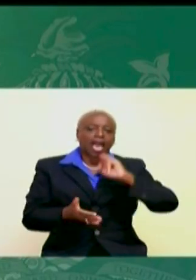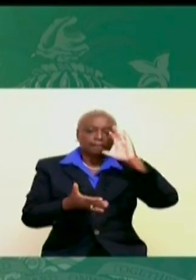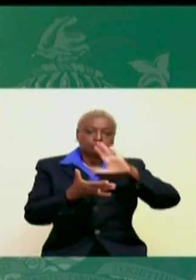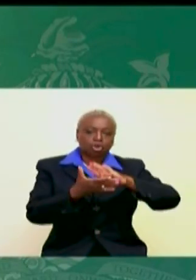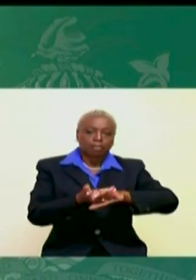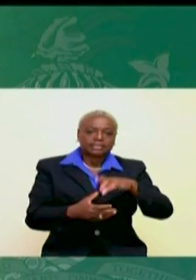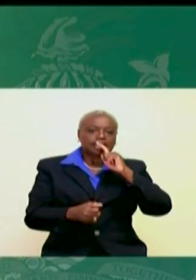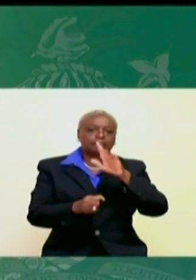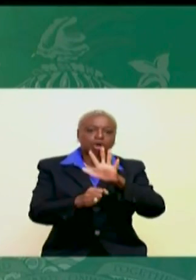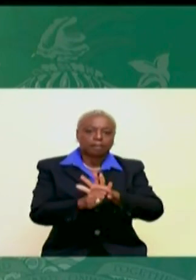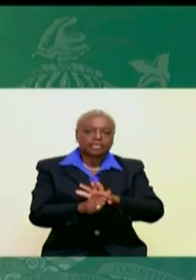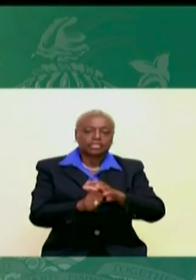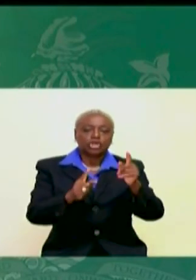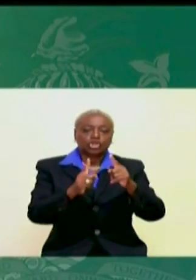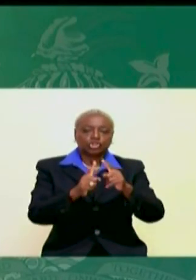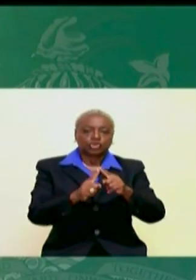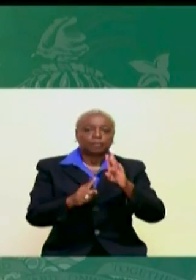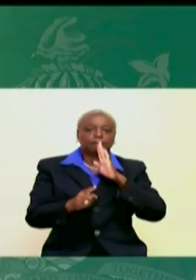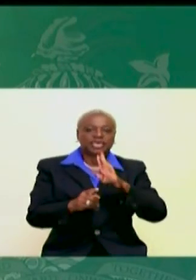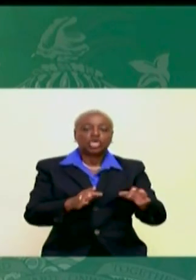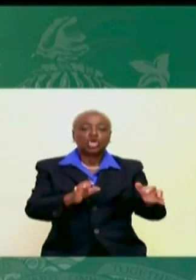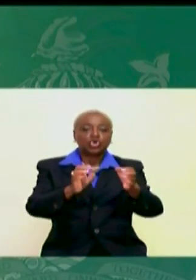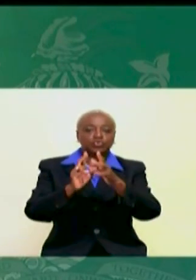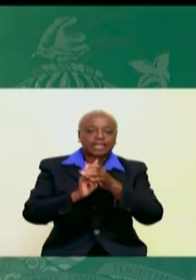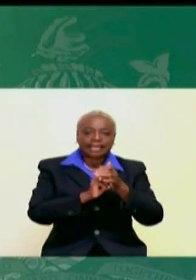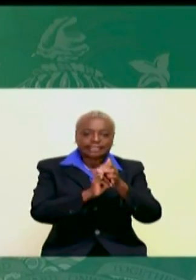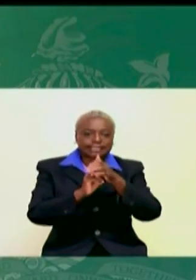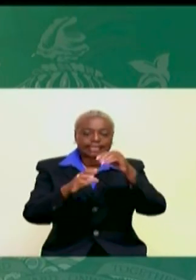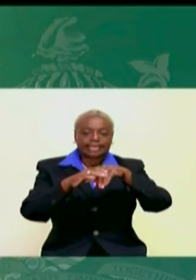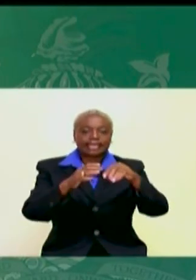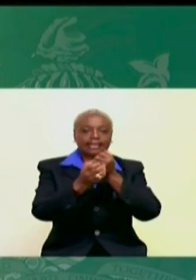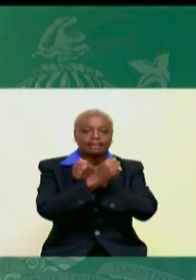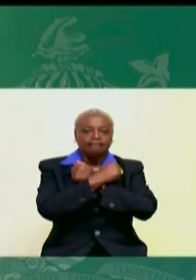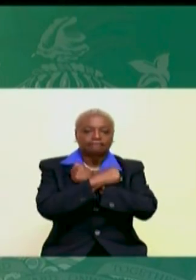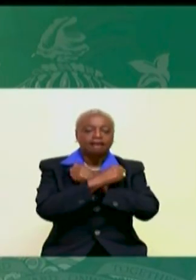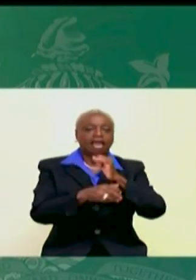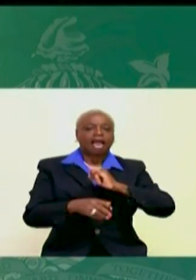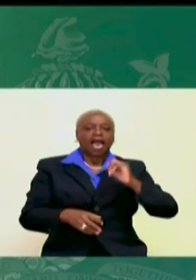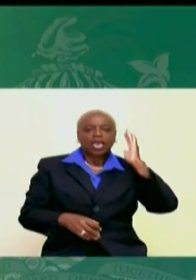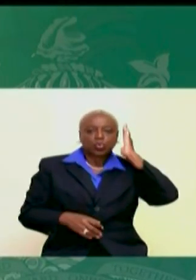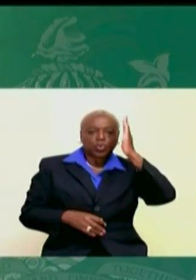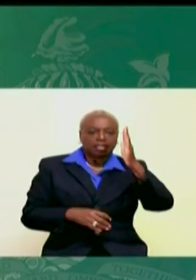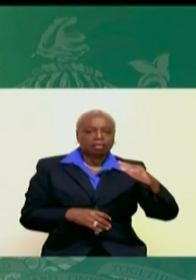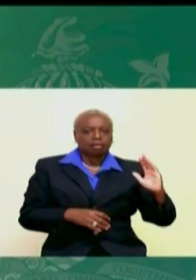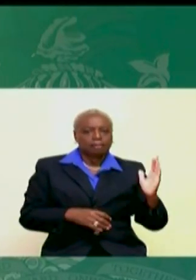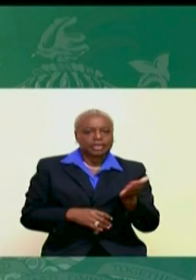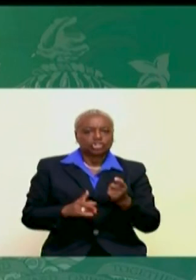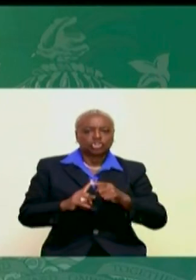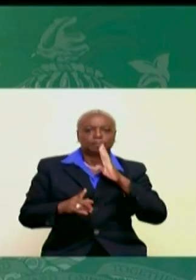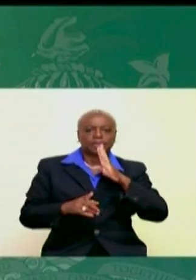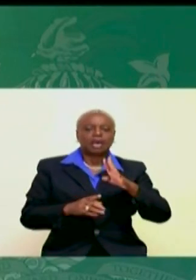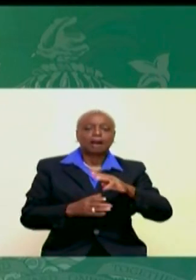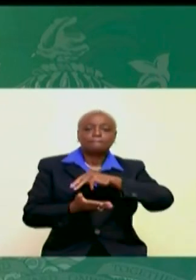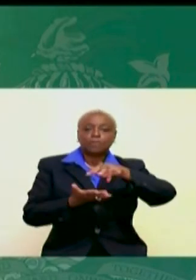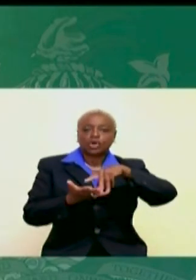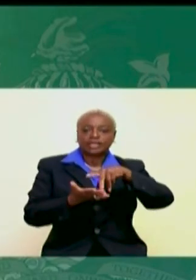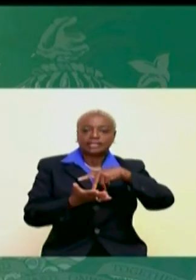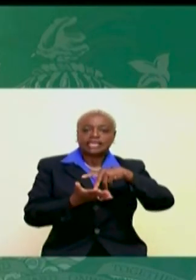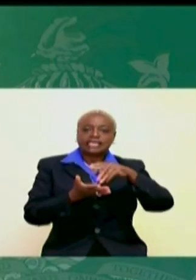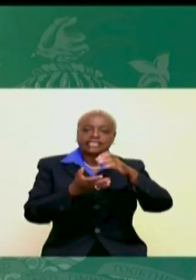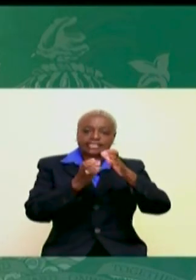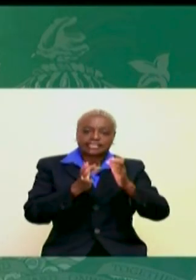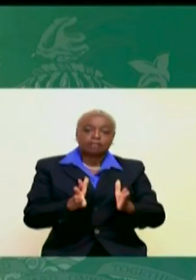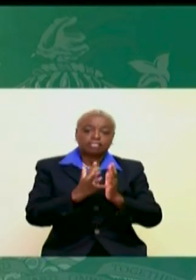commit to being united in love. I will commit to being a model citizen through